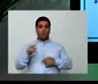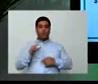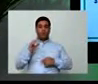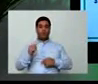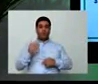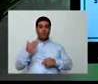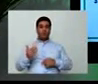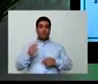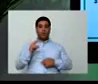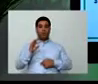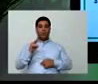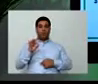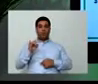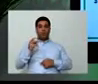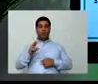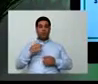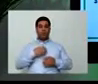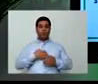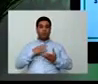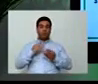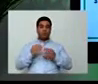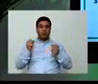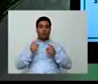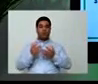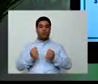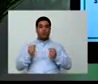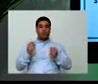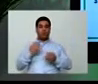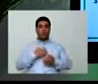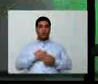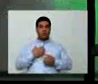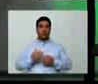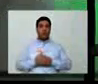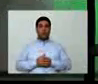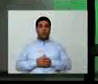va populyatsiyalarning xususiyatlarini anglab yetish zarur bo'ladi.